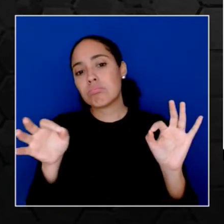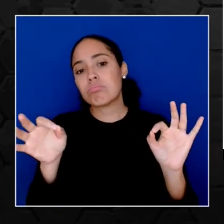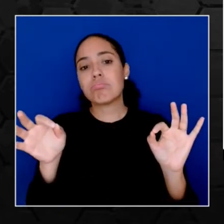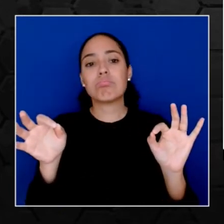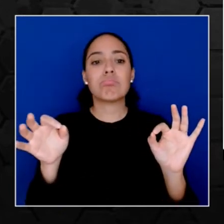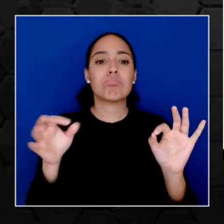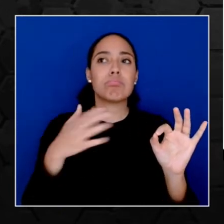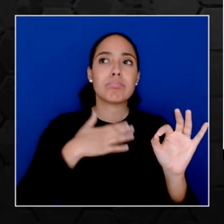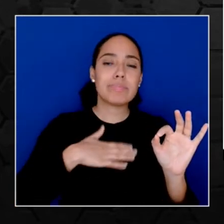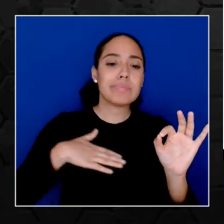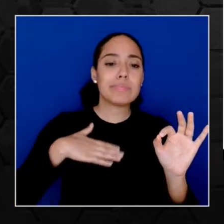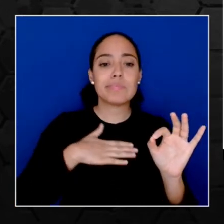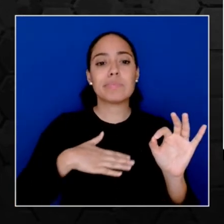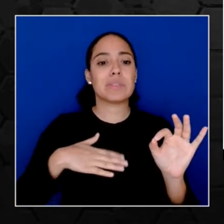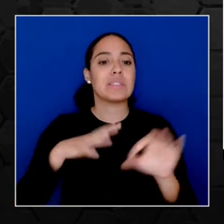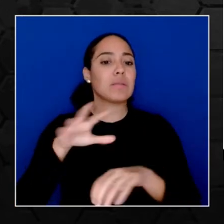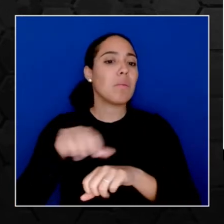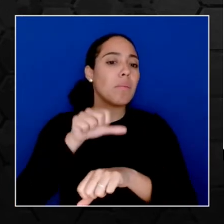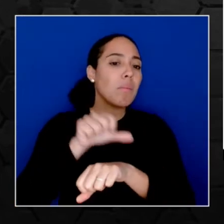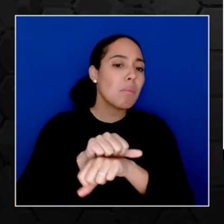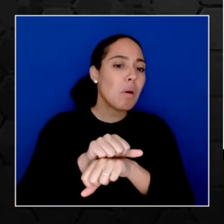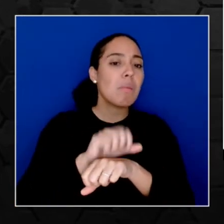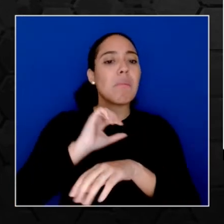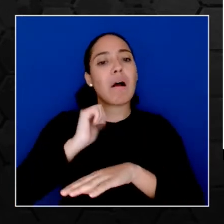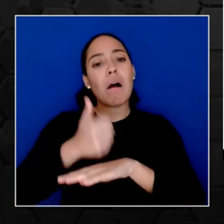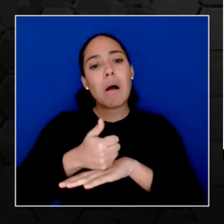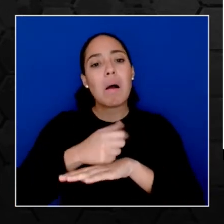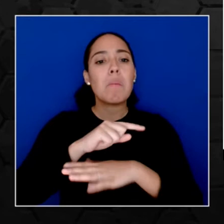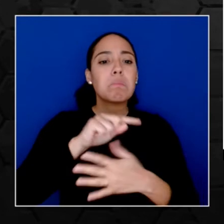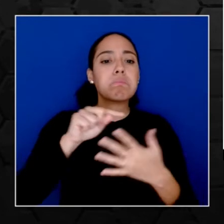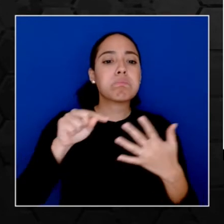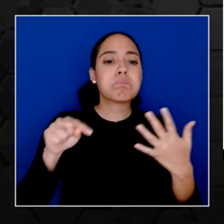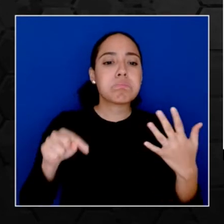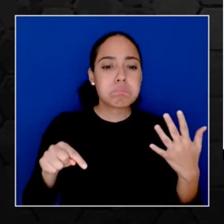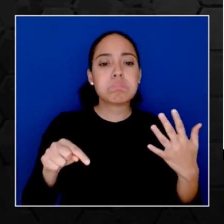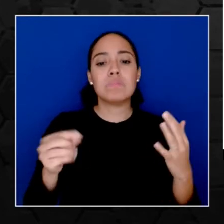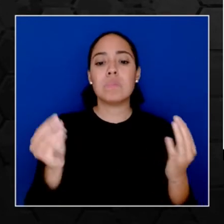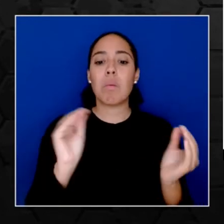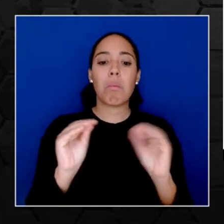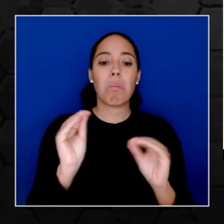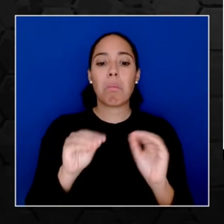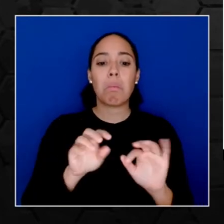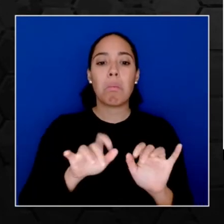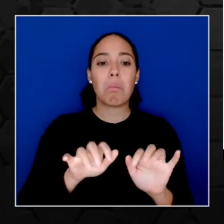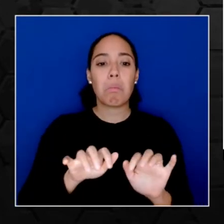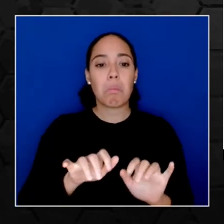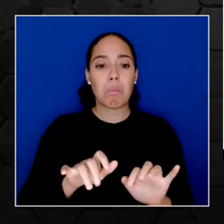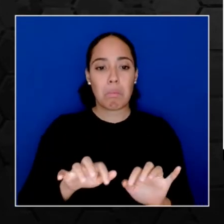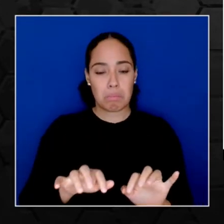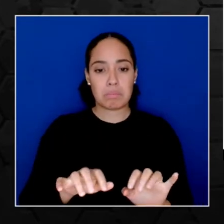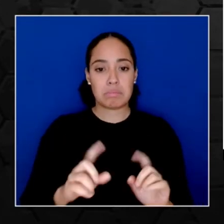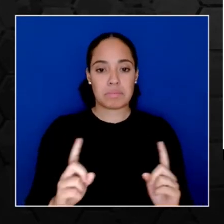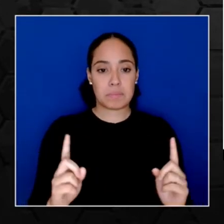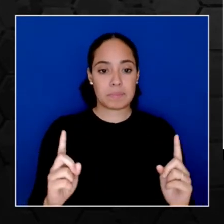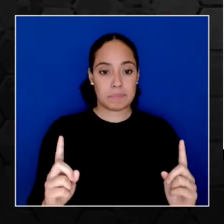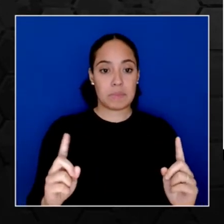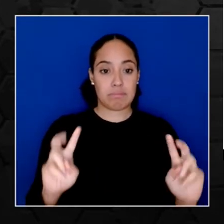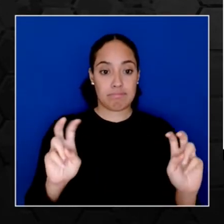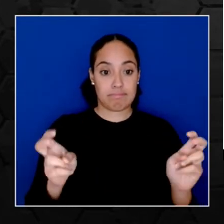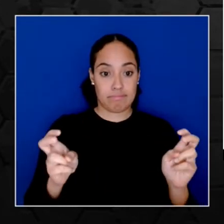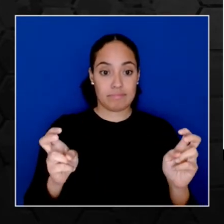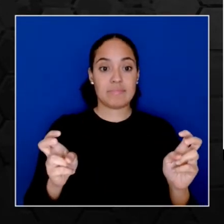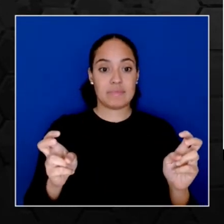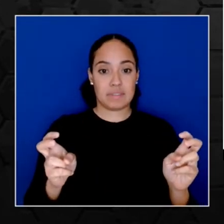continue with the appointment procedure. So once I've typed in the message, I'll just click on OK. So what this bot does is